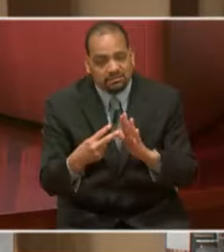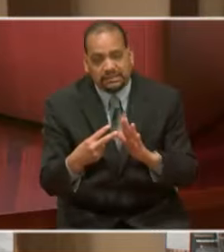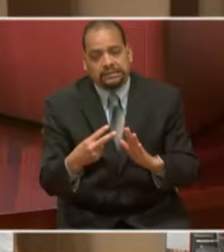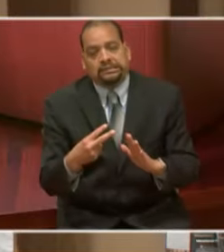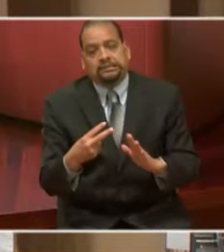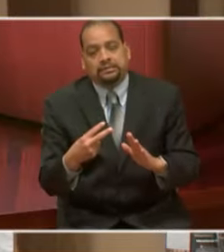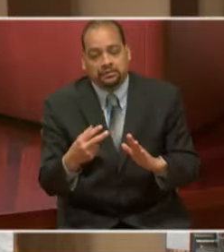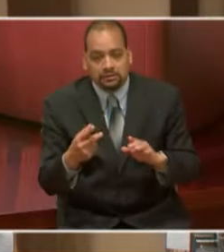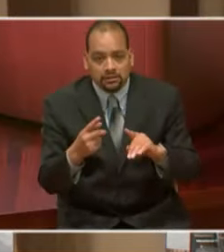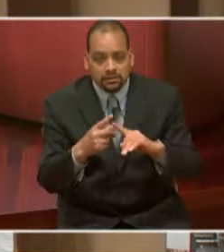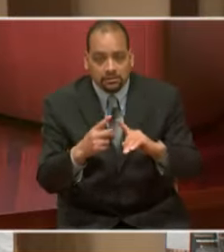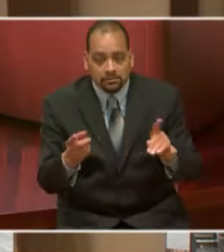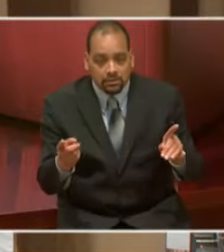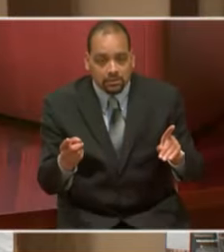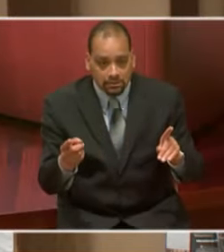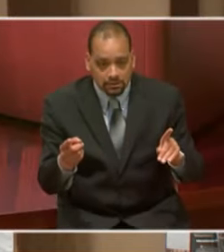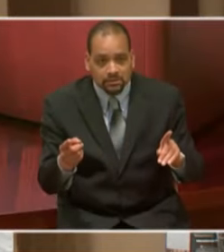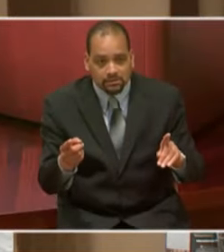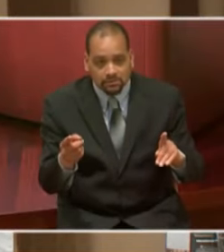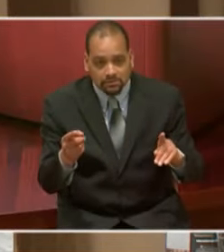nonviolent workshop.